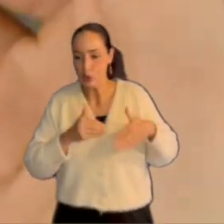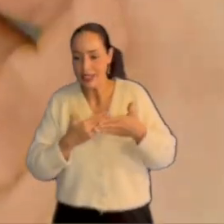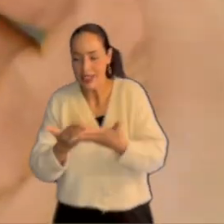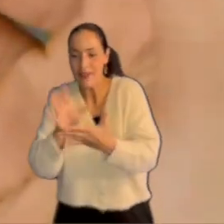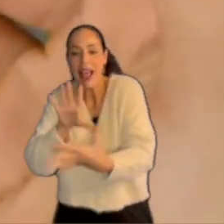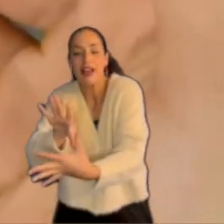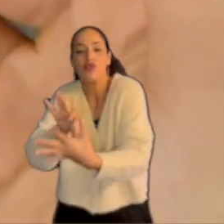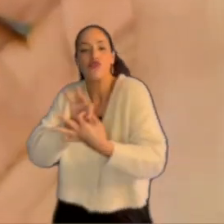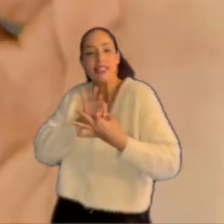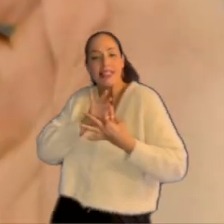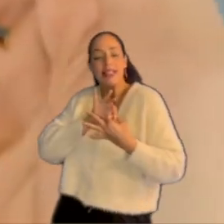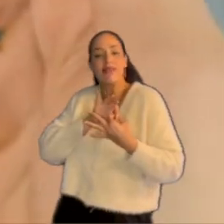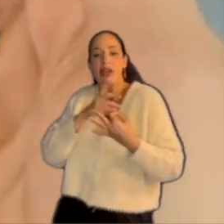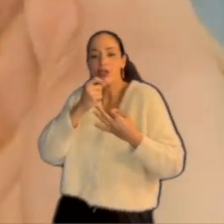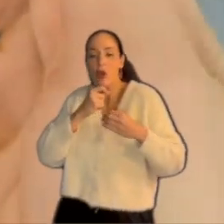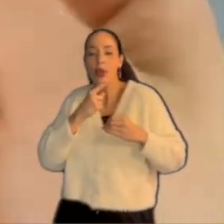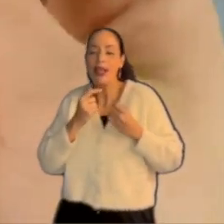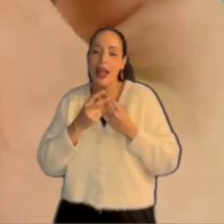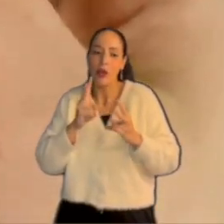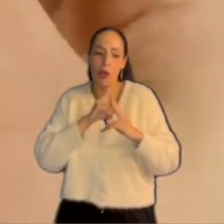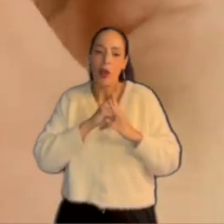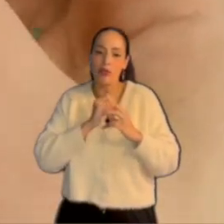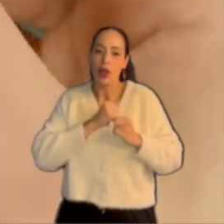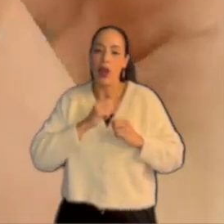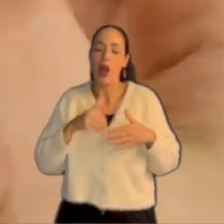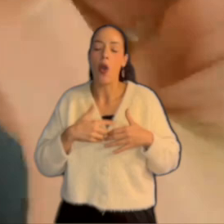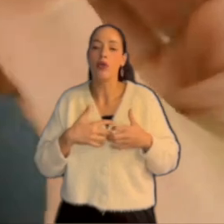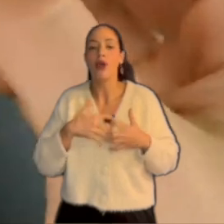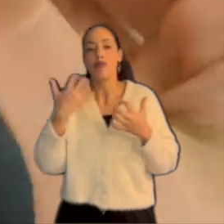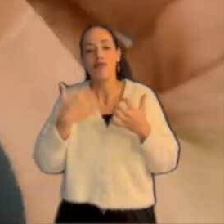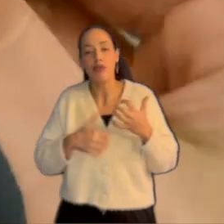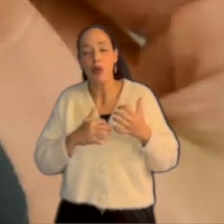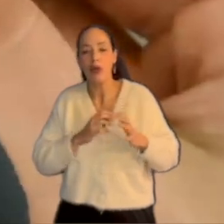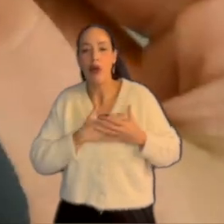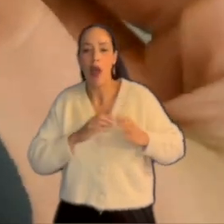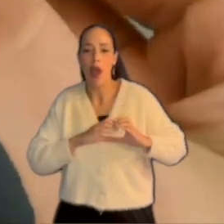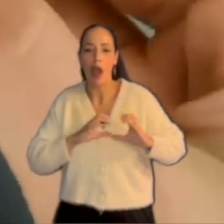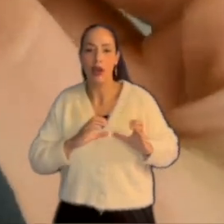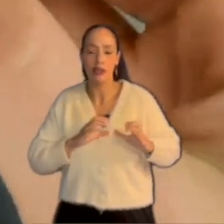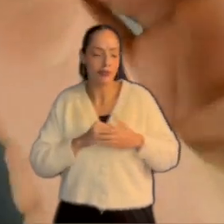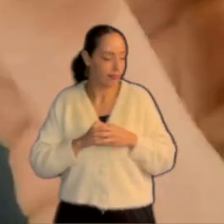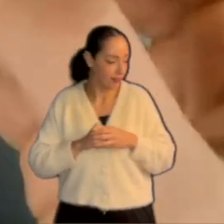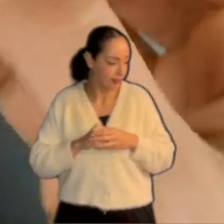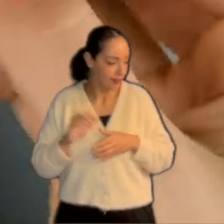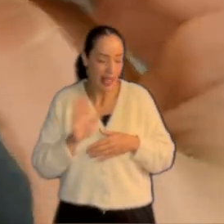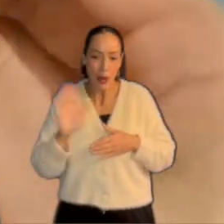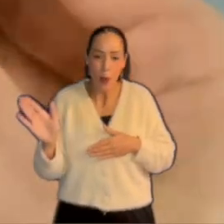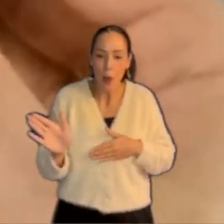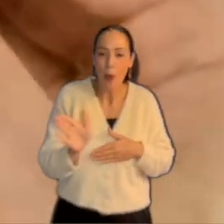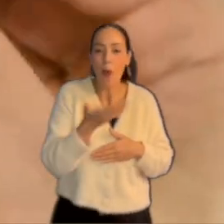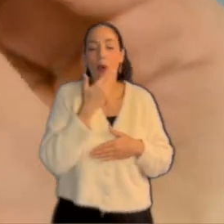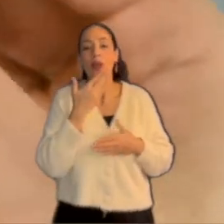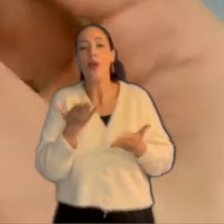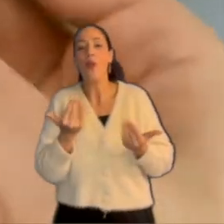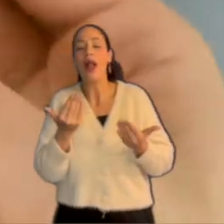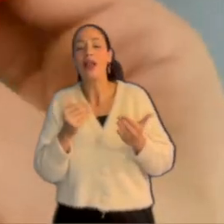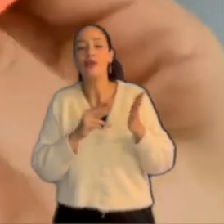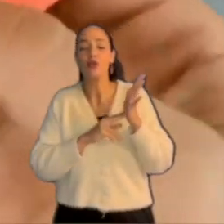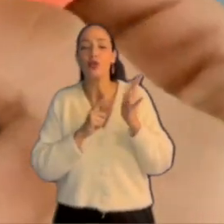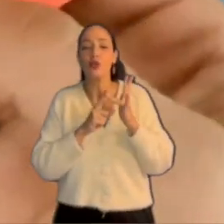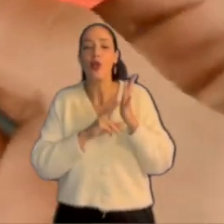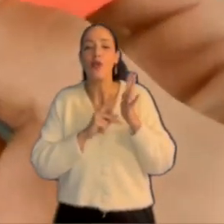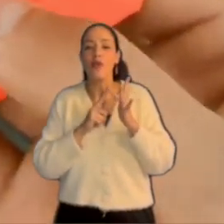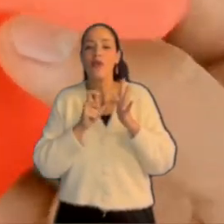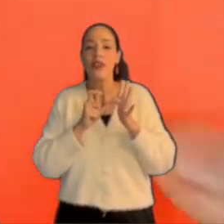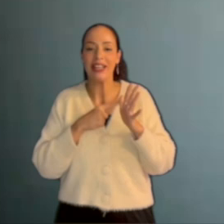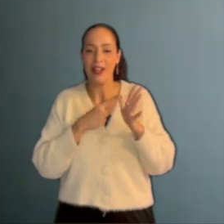video. Today I'm going to teach how to make a very simple origami heart. This is a traditional model. I think